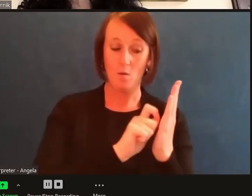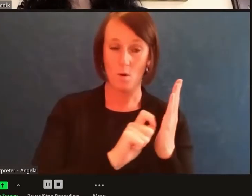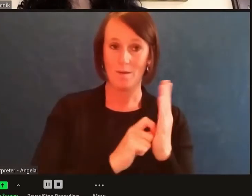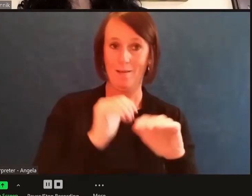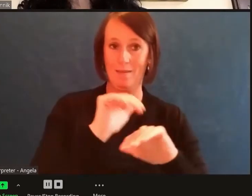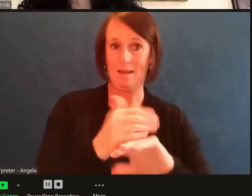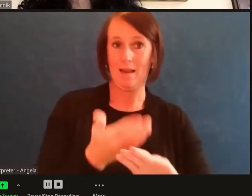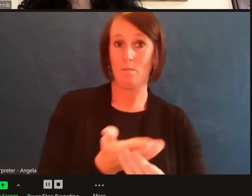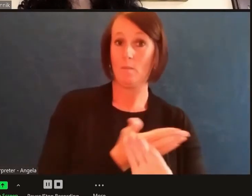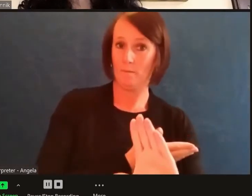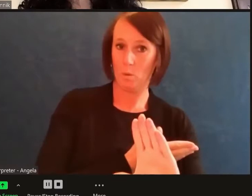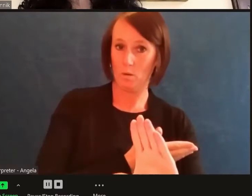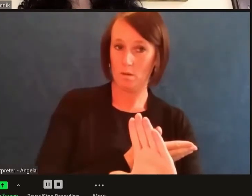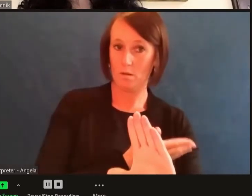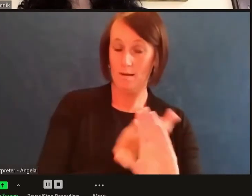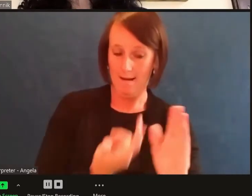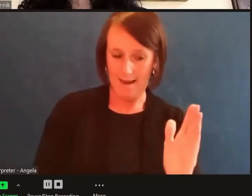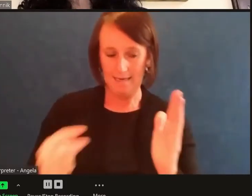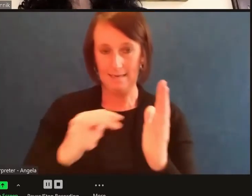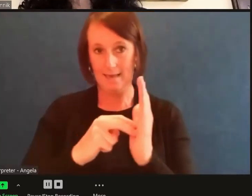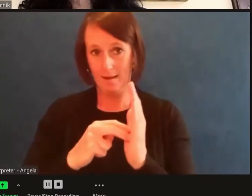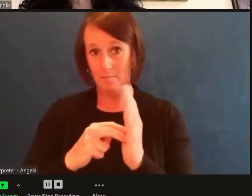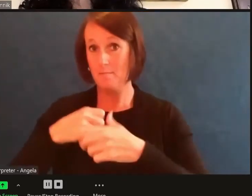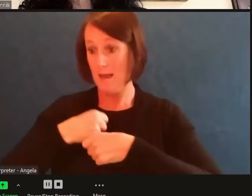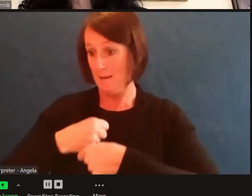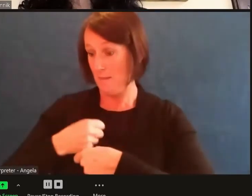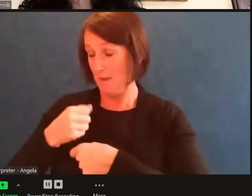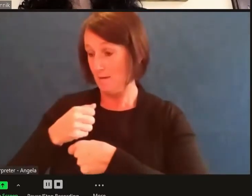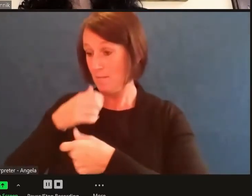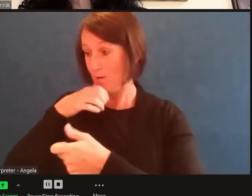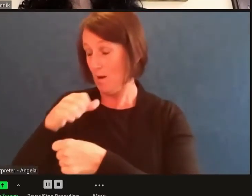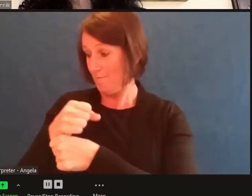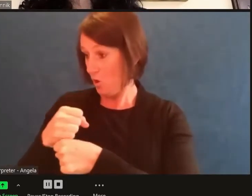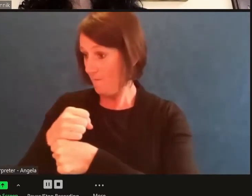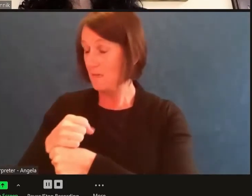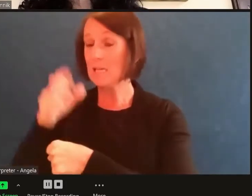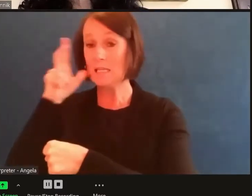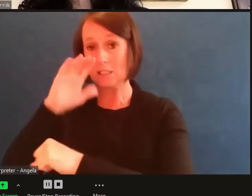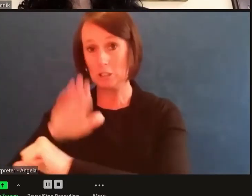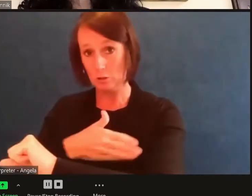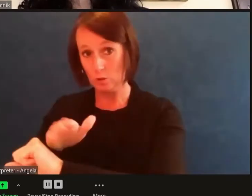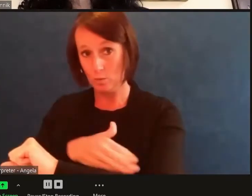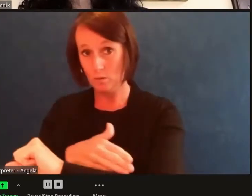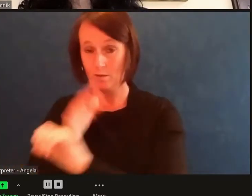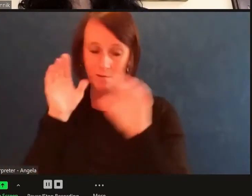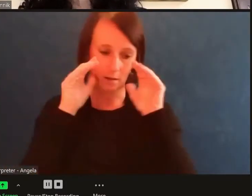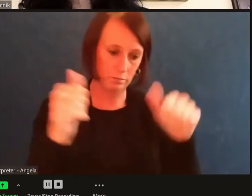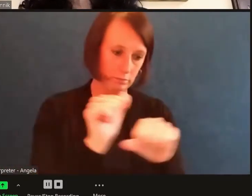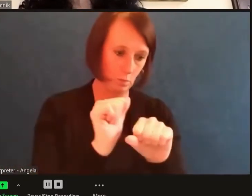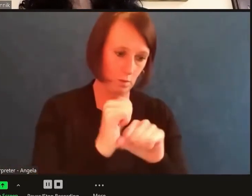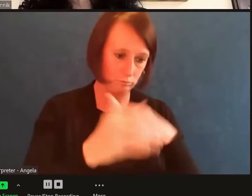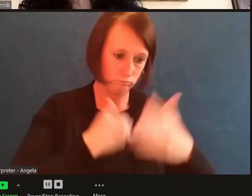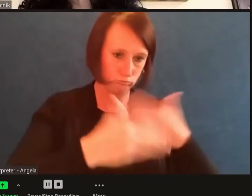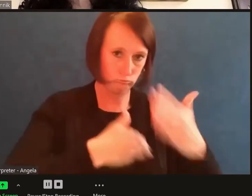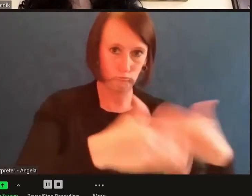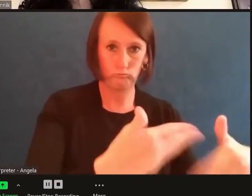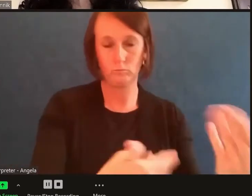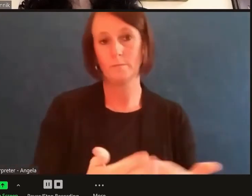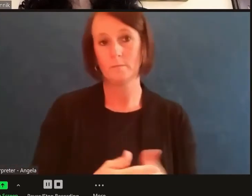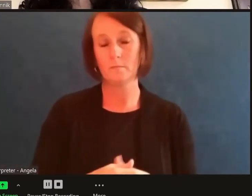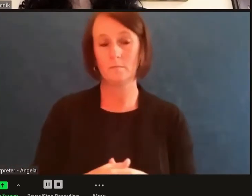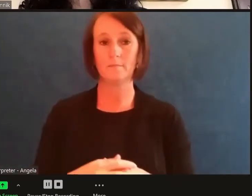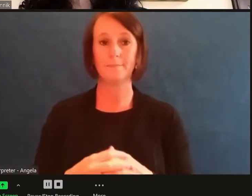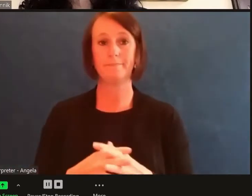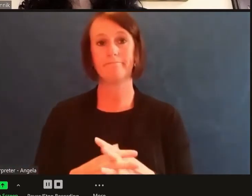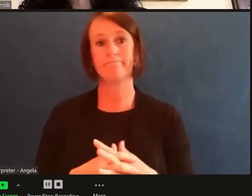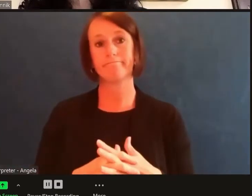do. I get up, I make my wife coffee while playing my song of the day, and then I get to work. You can't